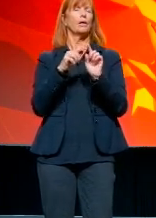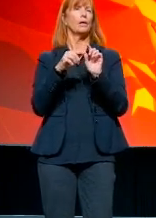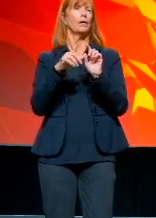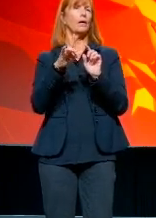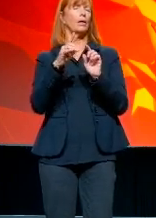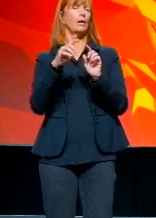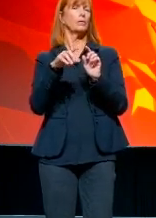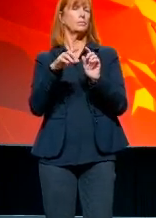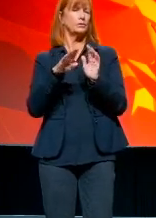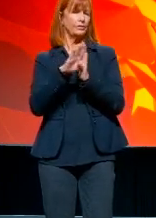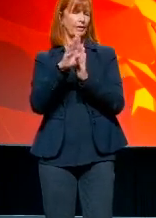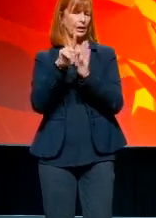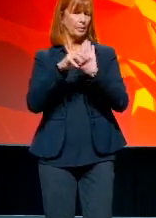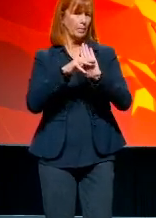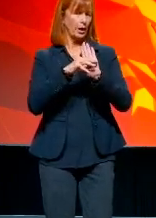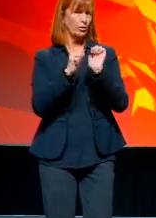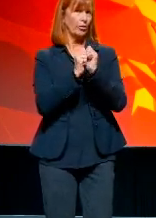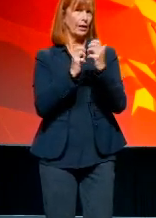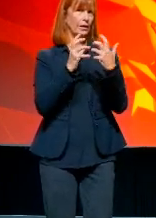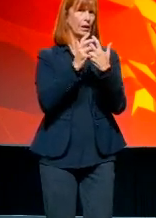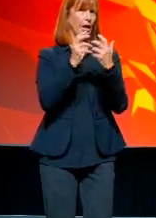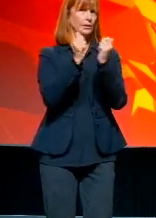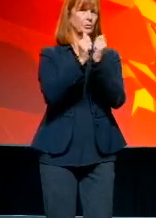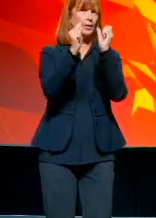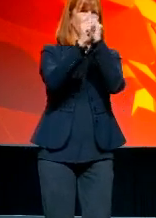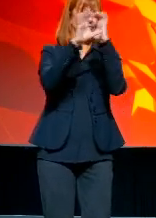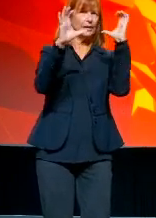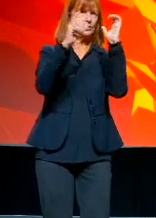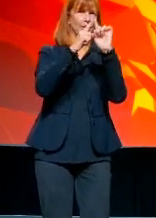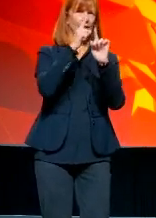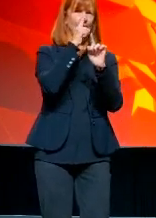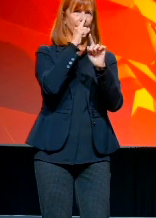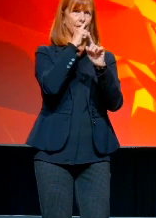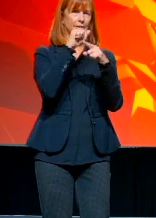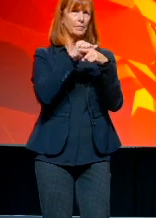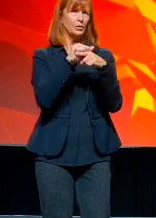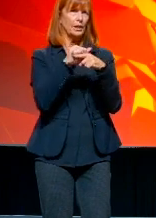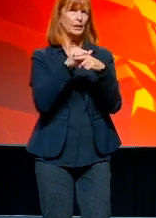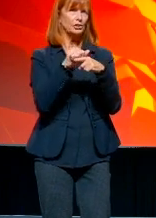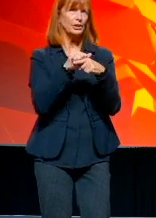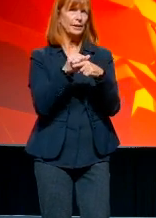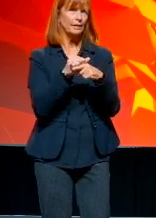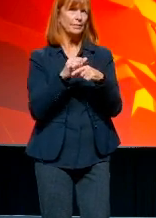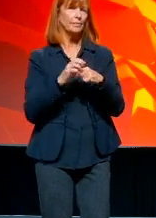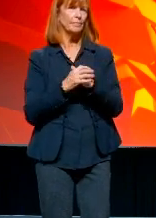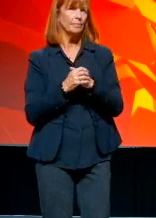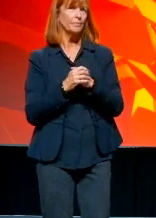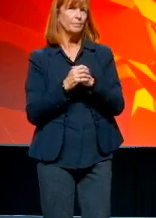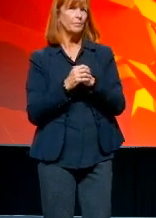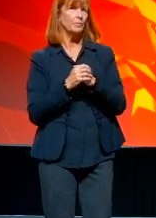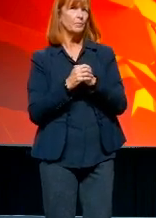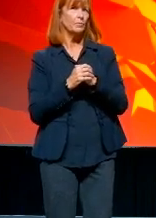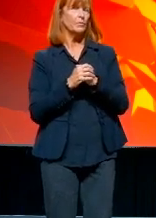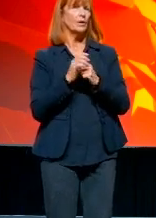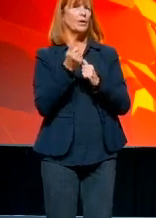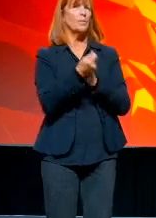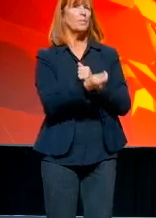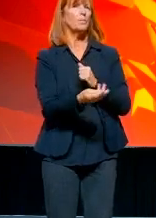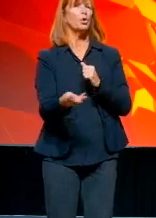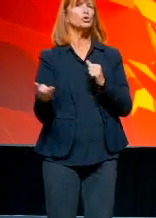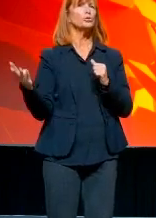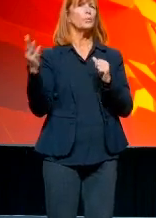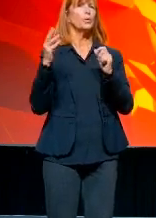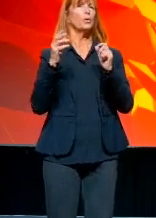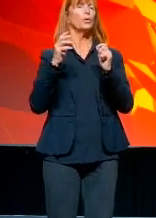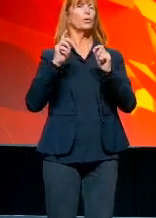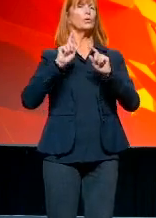vision, the result of the simulation to see if the door is open or closed? So kind of like these multiple other mechanisms